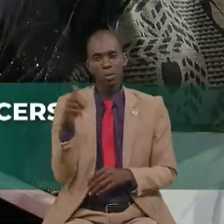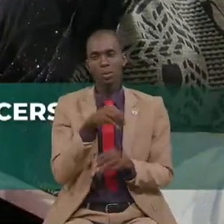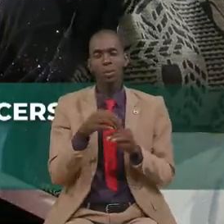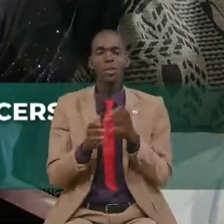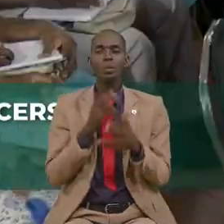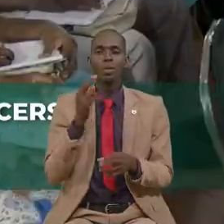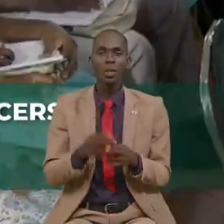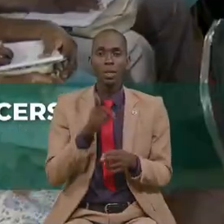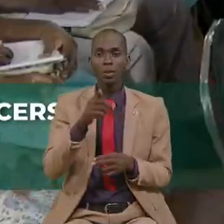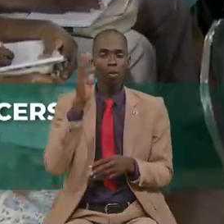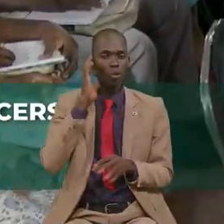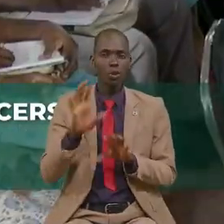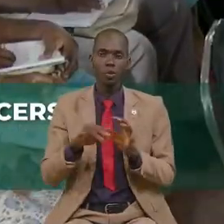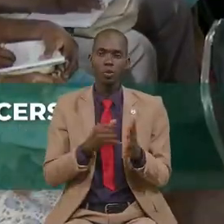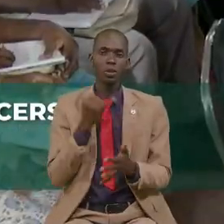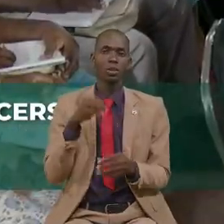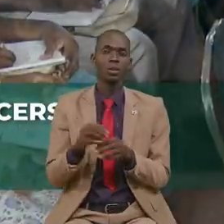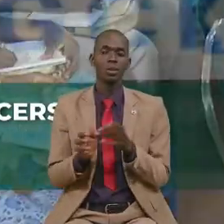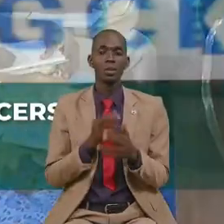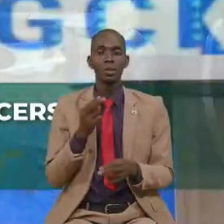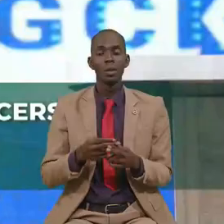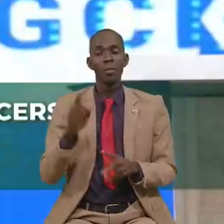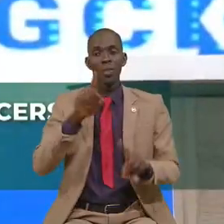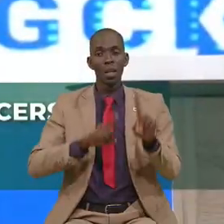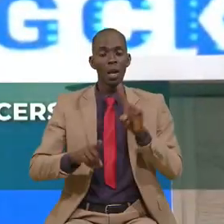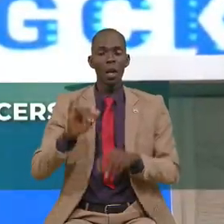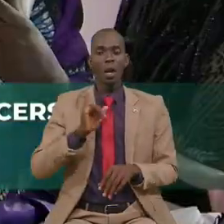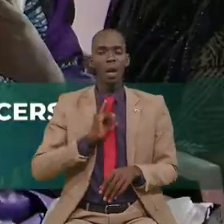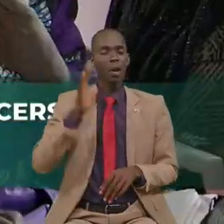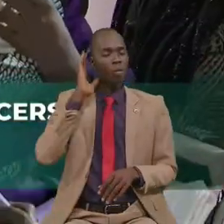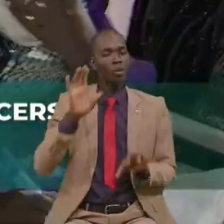it. I will do it.